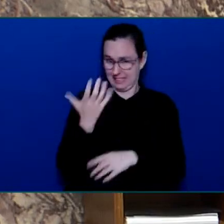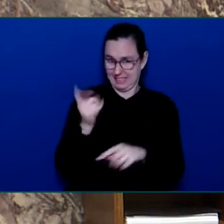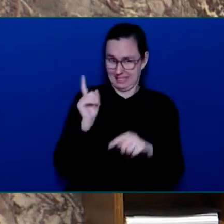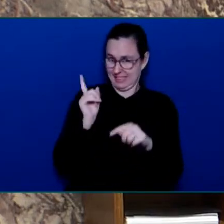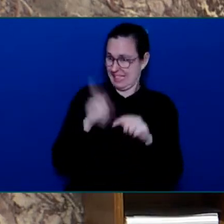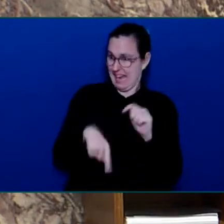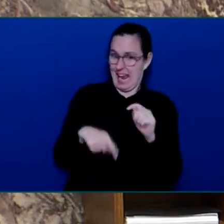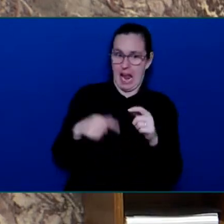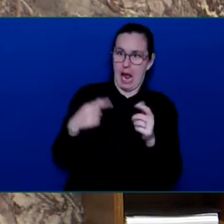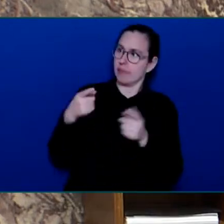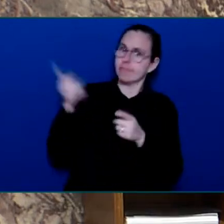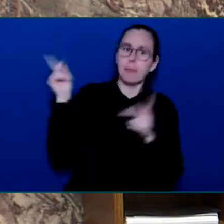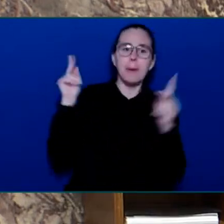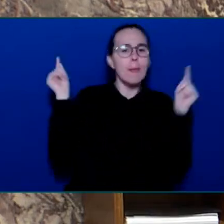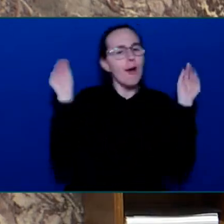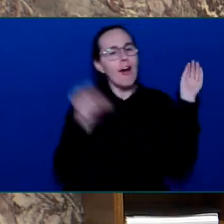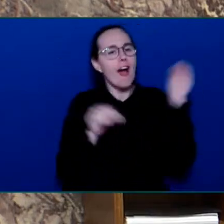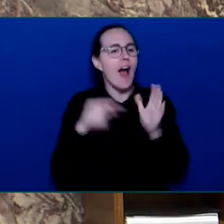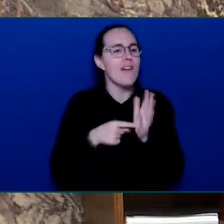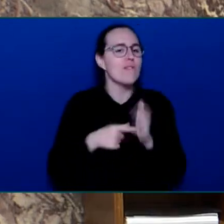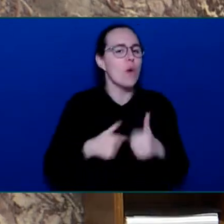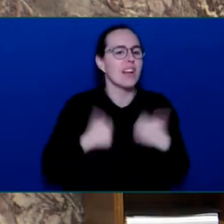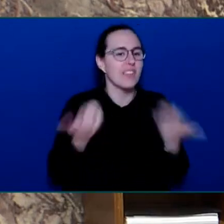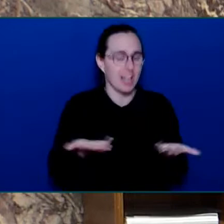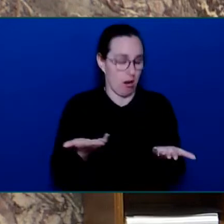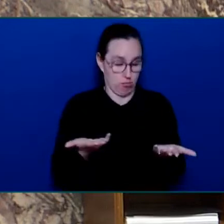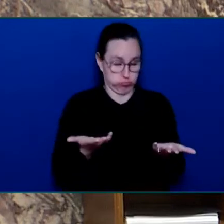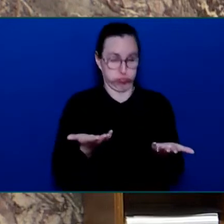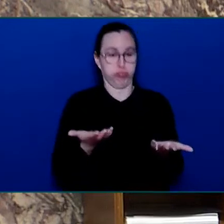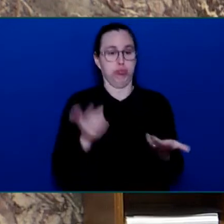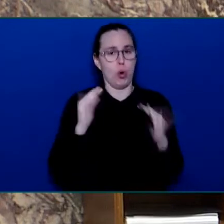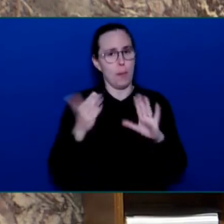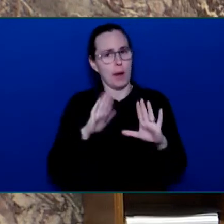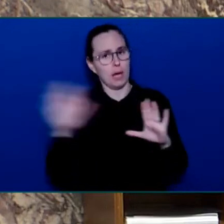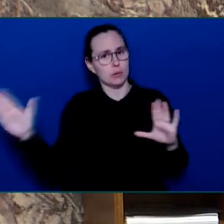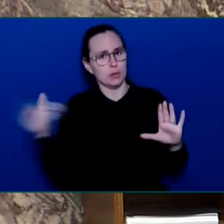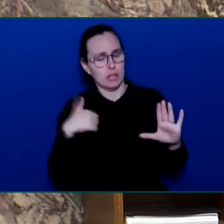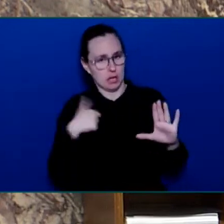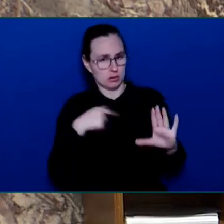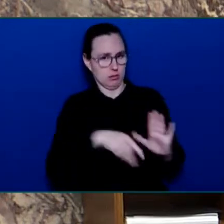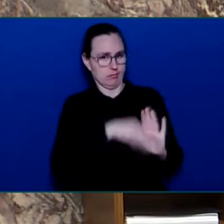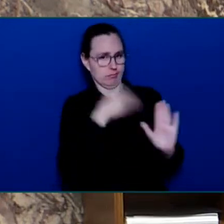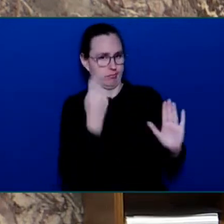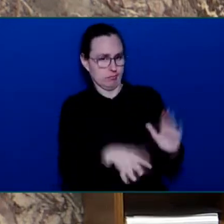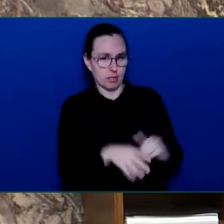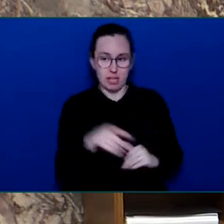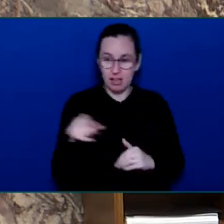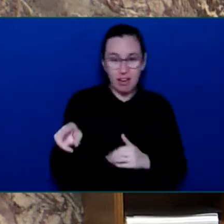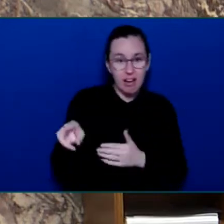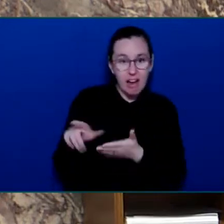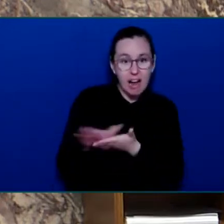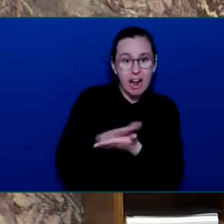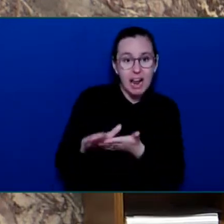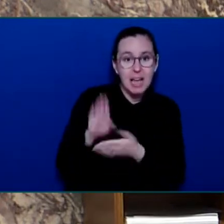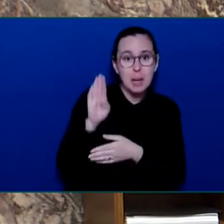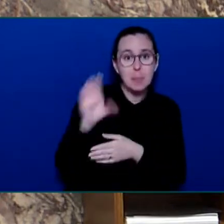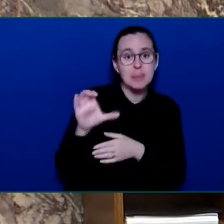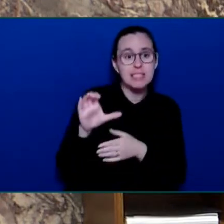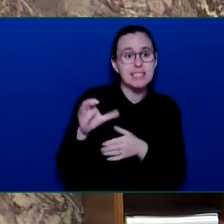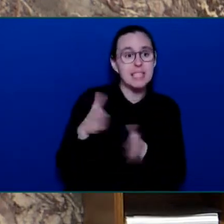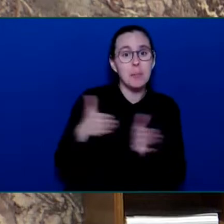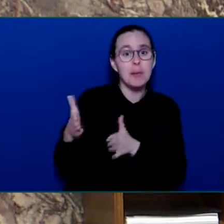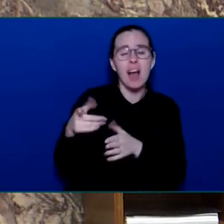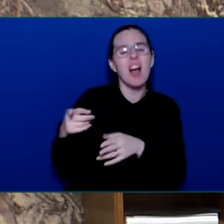reality. The NDP's Clean BC plan has become the Kill BC plan, plain and simple. It's going to kill jobs, it's going to